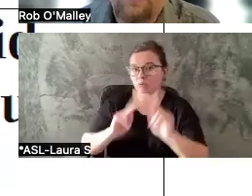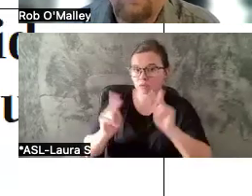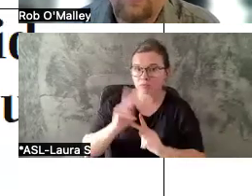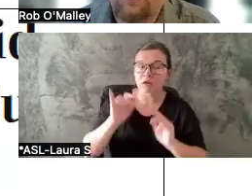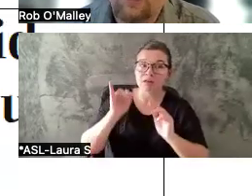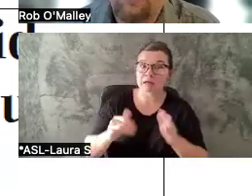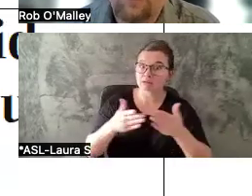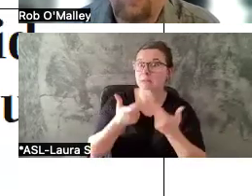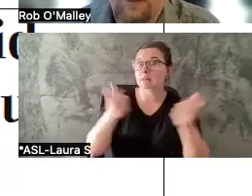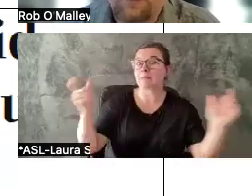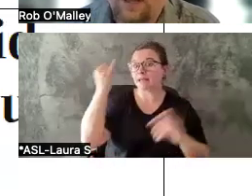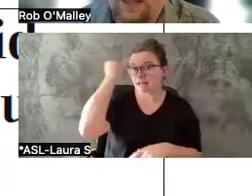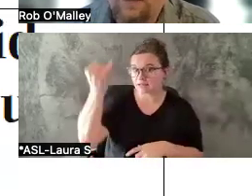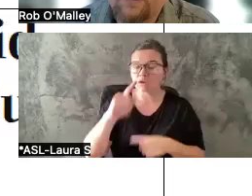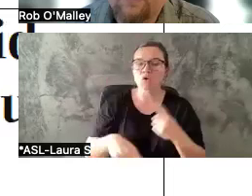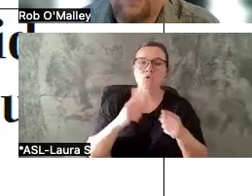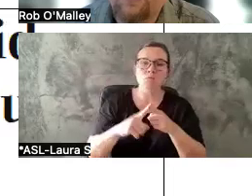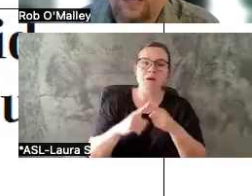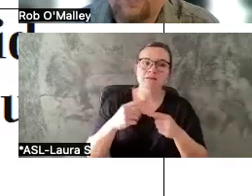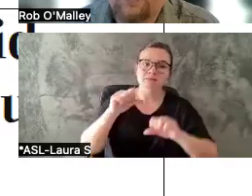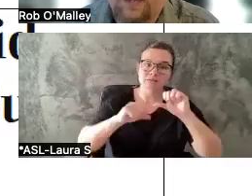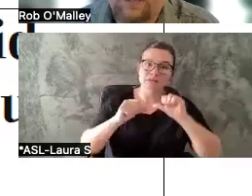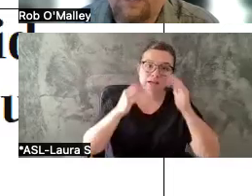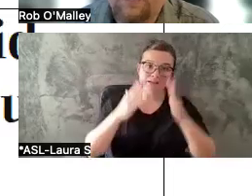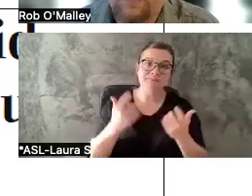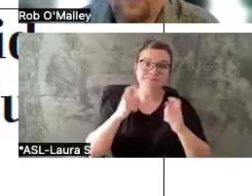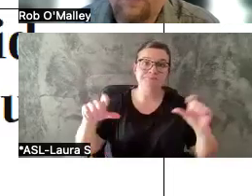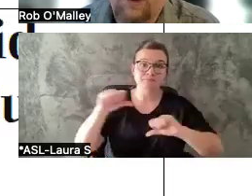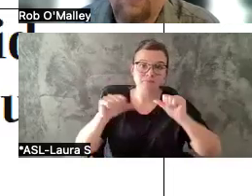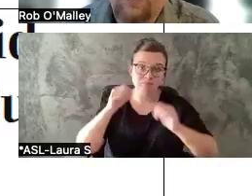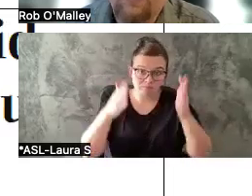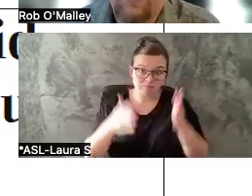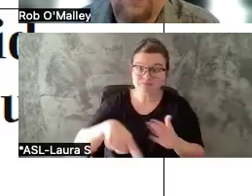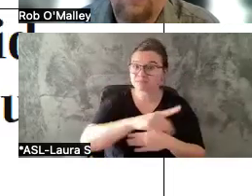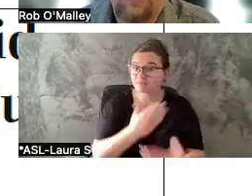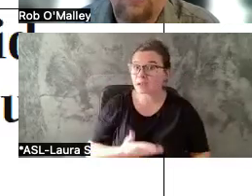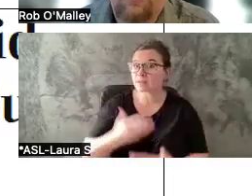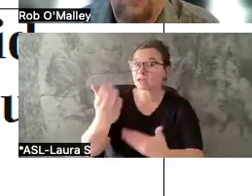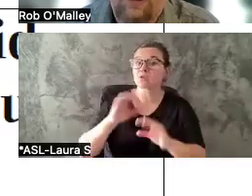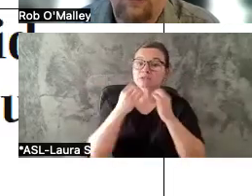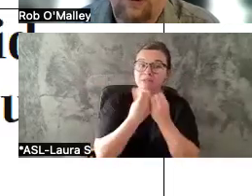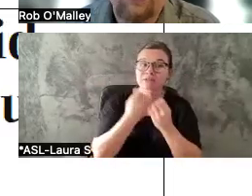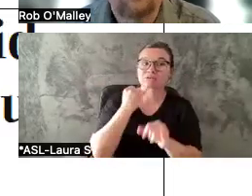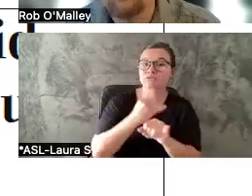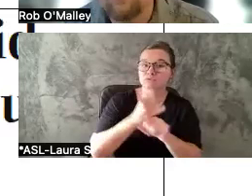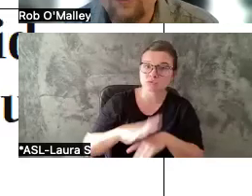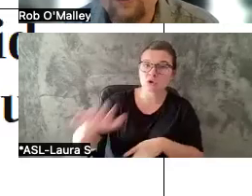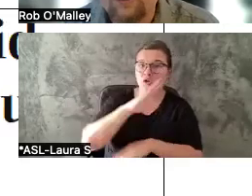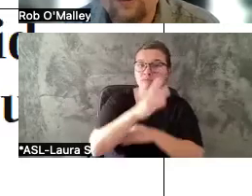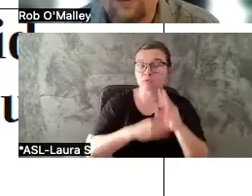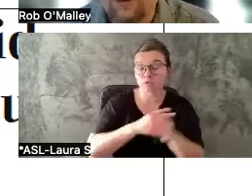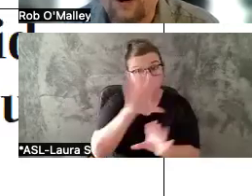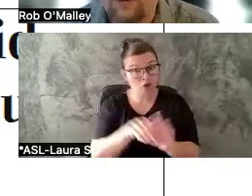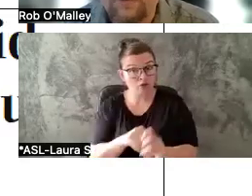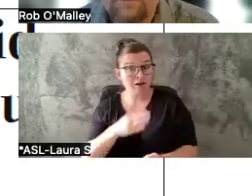held idea, one embraced by prominent scientists, major scientific societies, organizations, and institutions around the world, including my